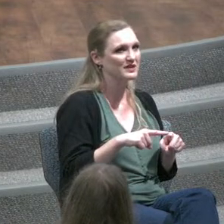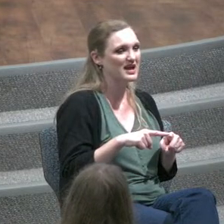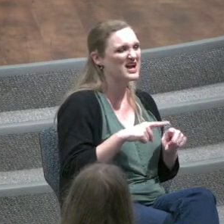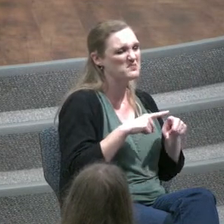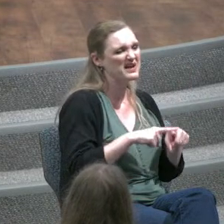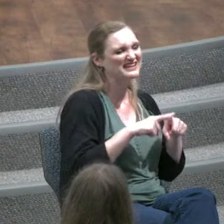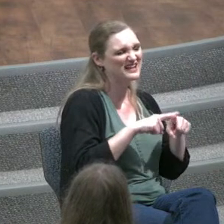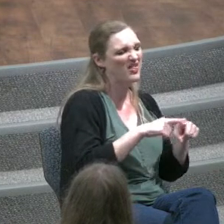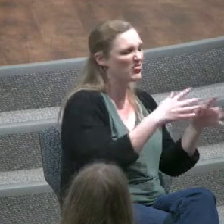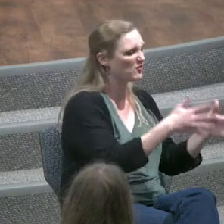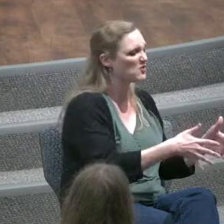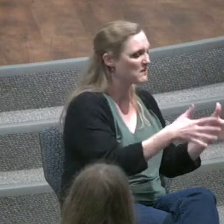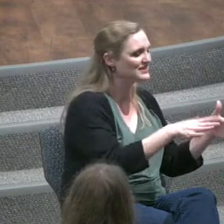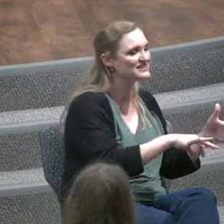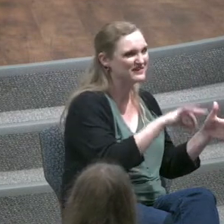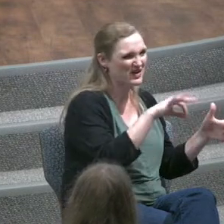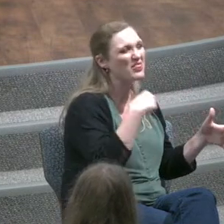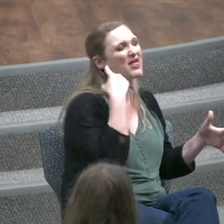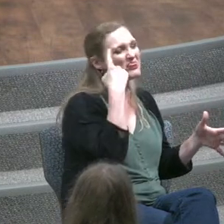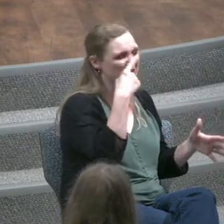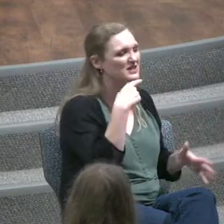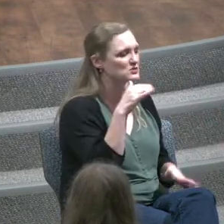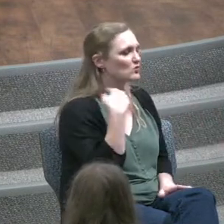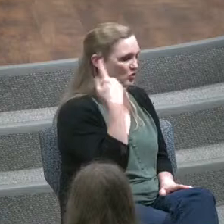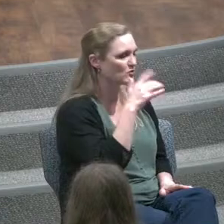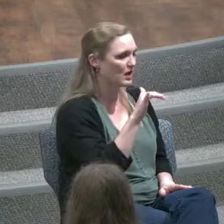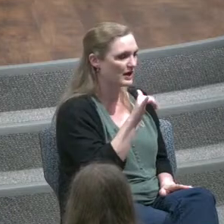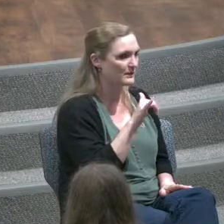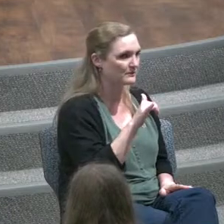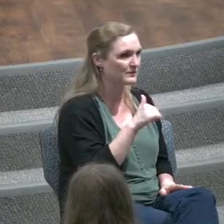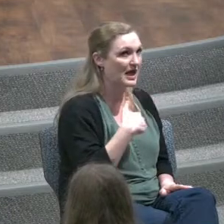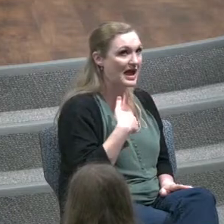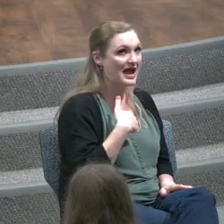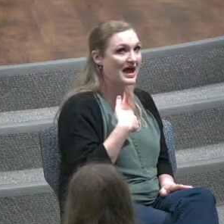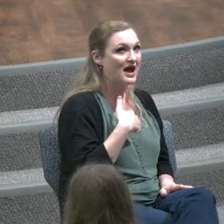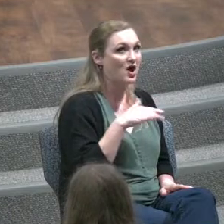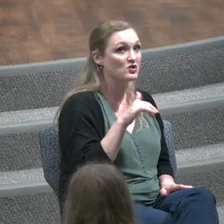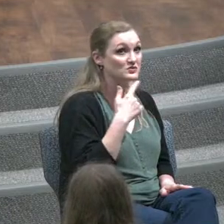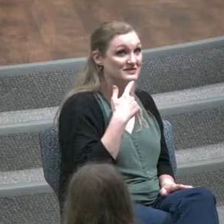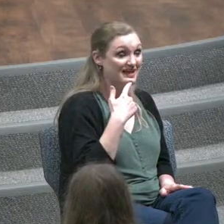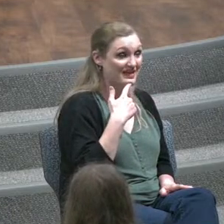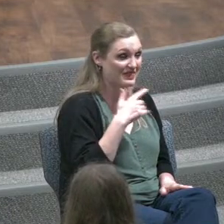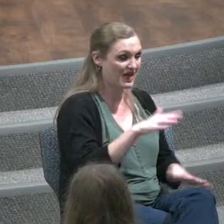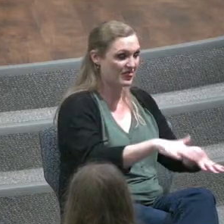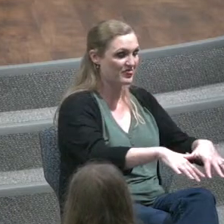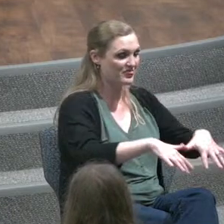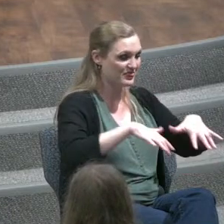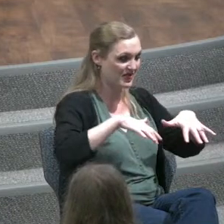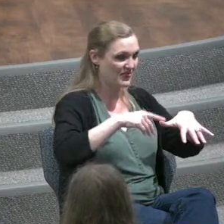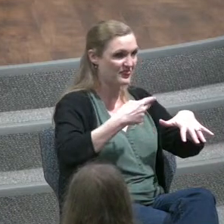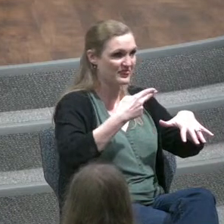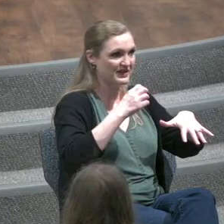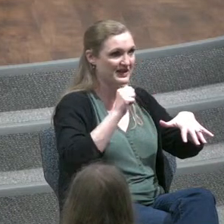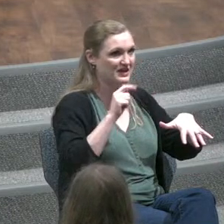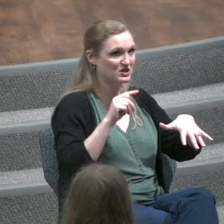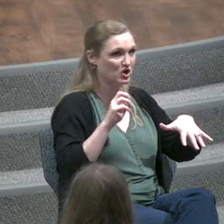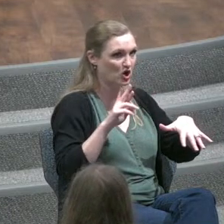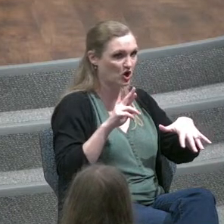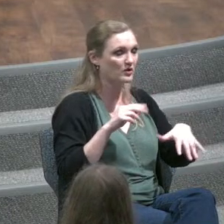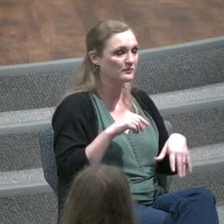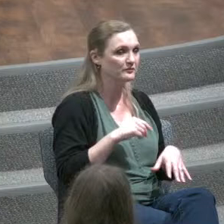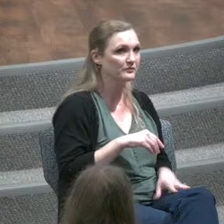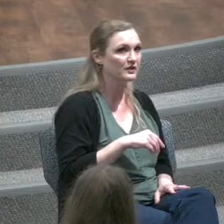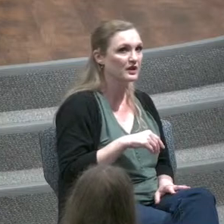remains that have been found. I also said a minute ago that I would talk a little bit about the theater. I don't know what their ultimate plans